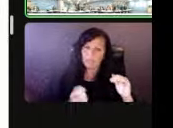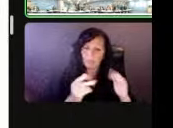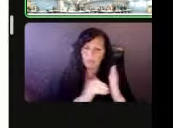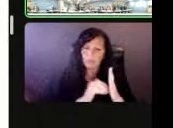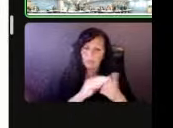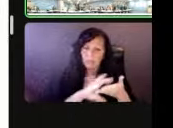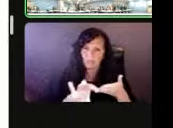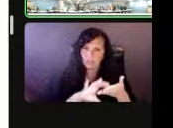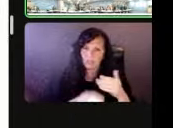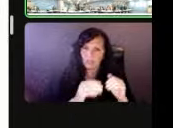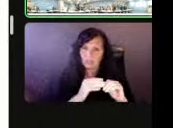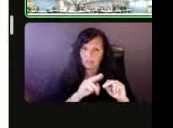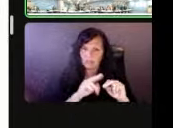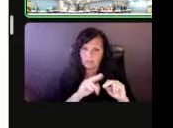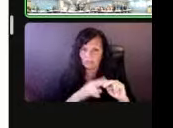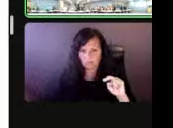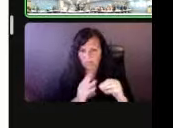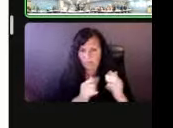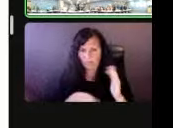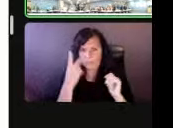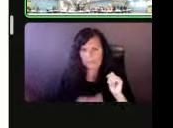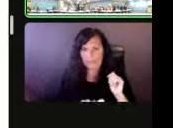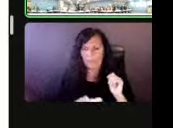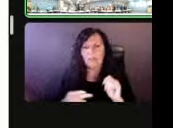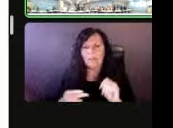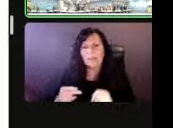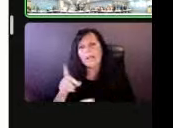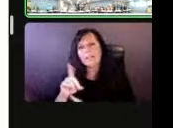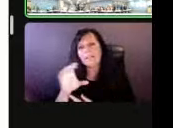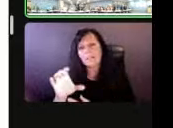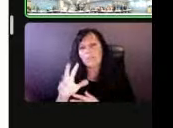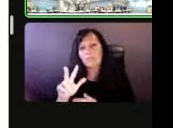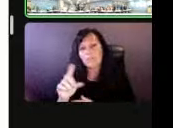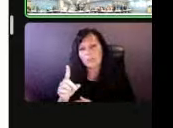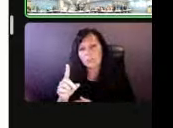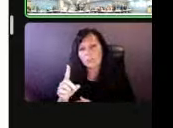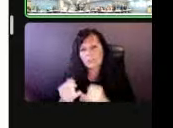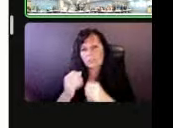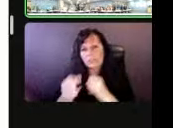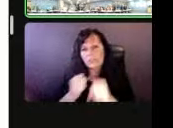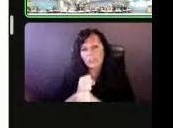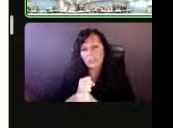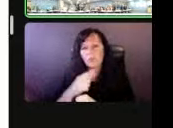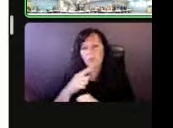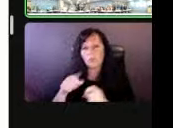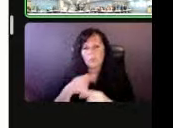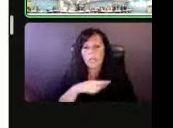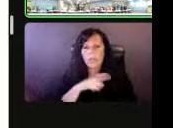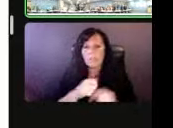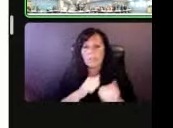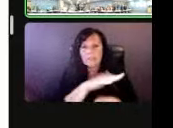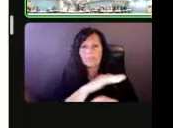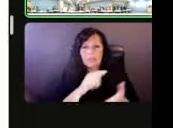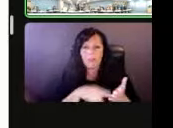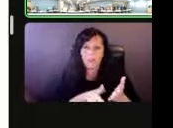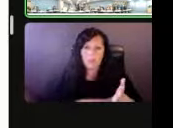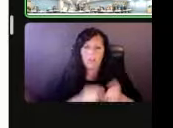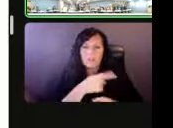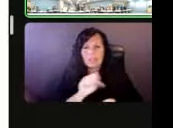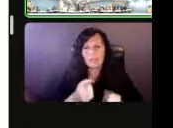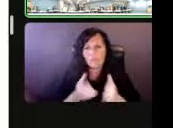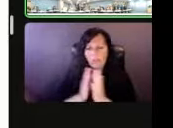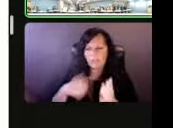And then even then, up until December 31st, when we have to submit the audit, they could still ask us to make changes if they find something that needs to be